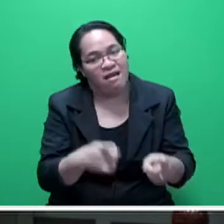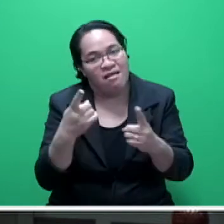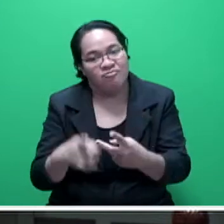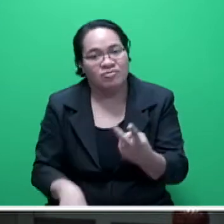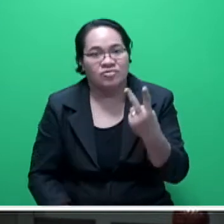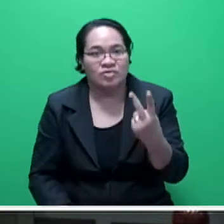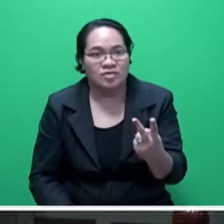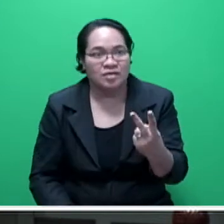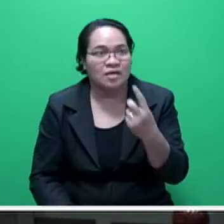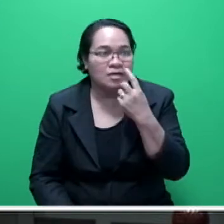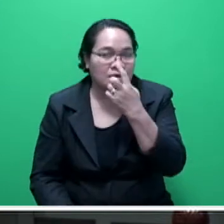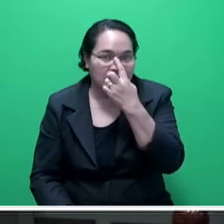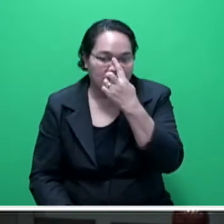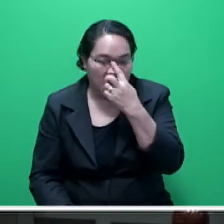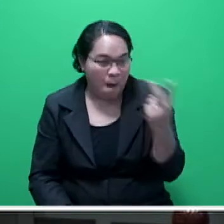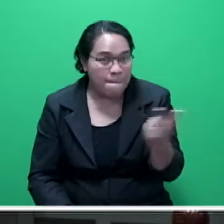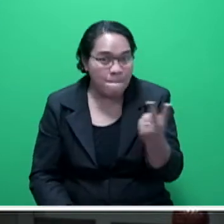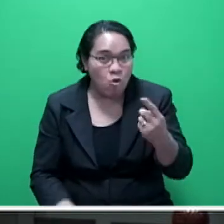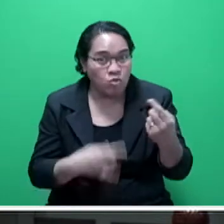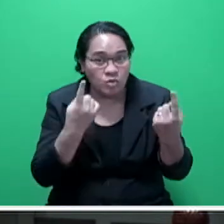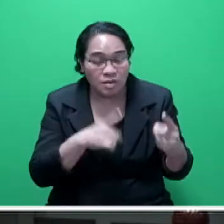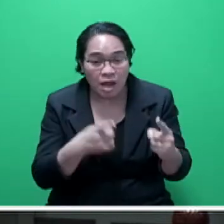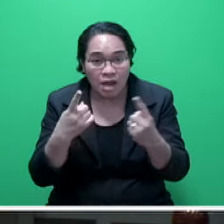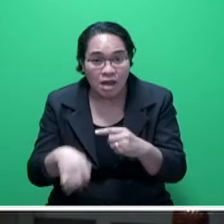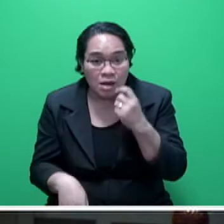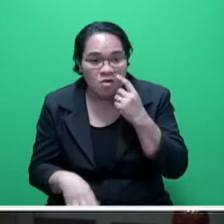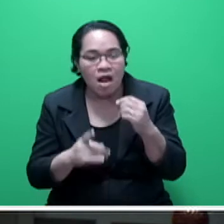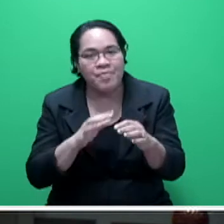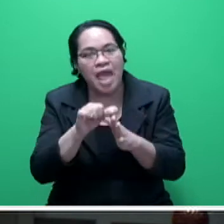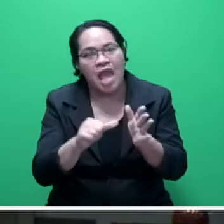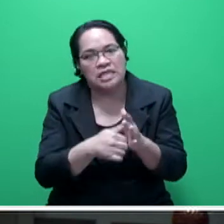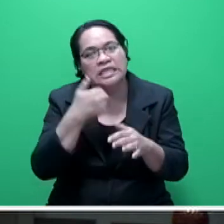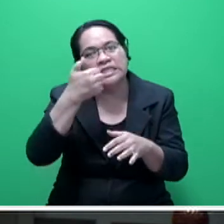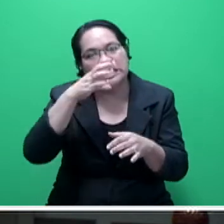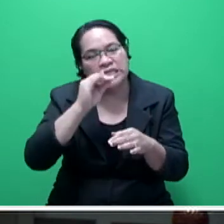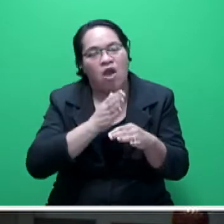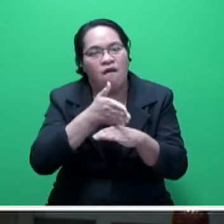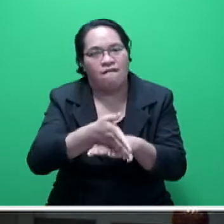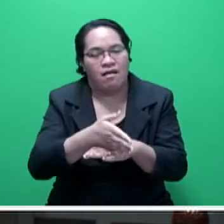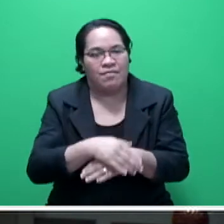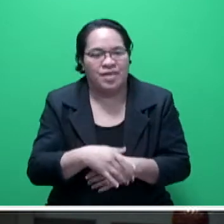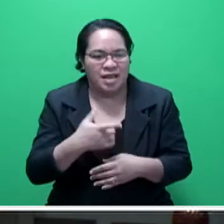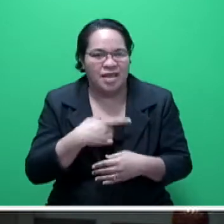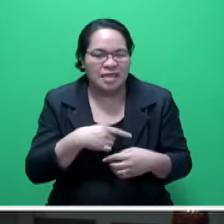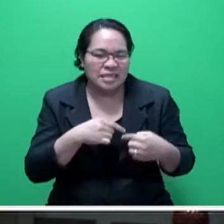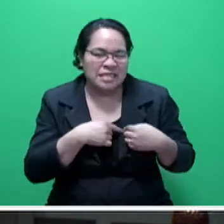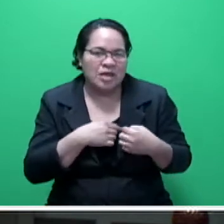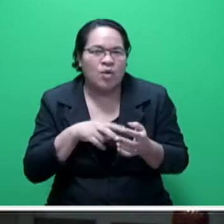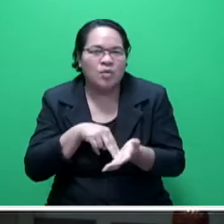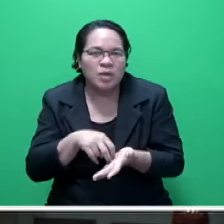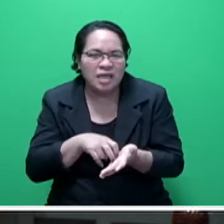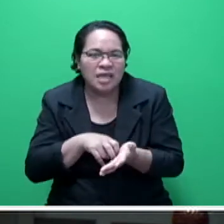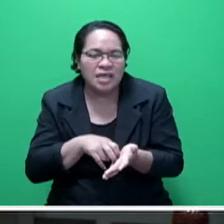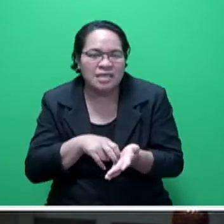that both of them, as you know, are both over 60 years old. We all know the susceptibility and the